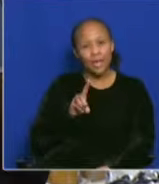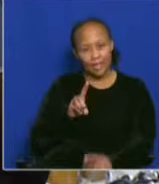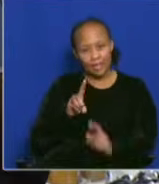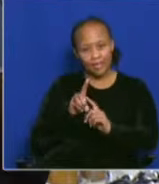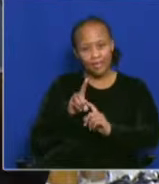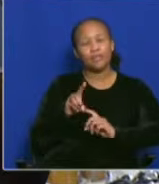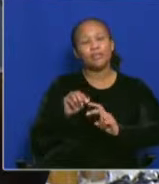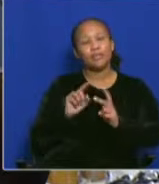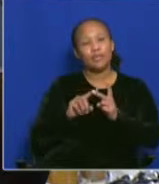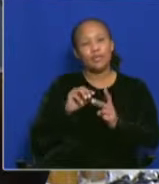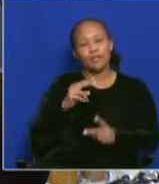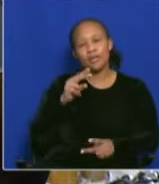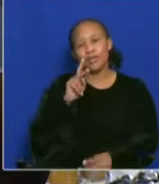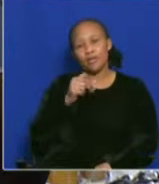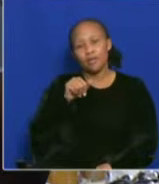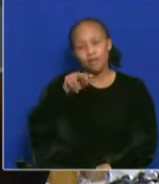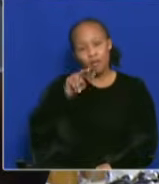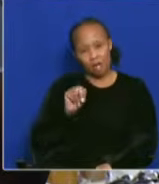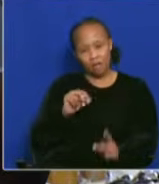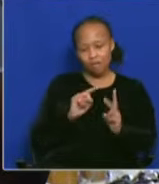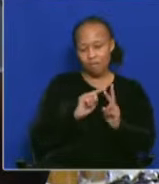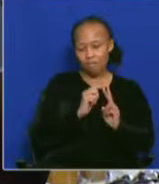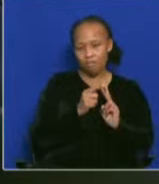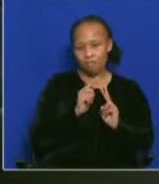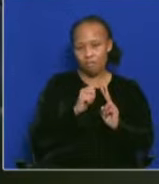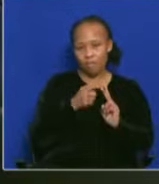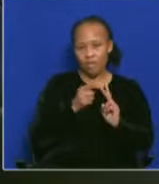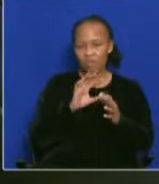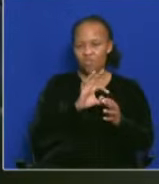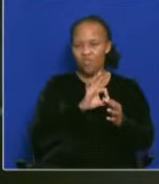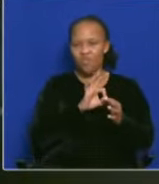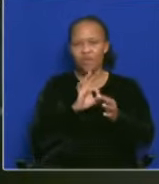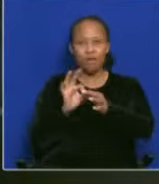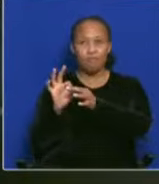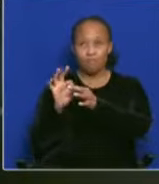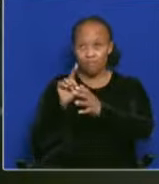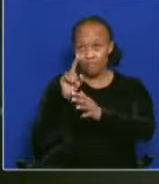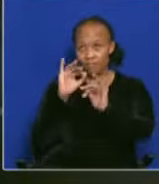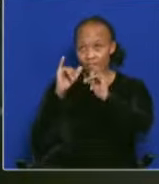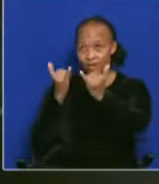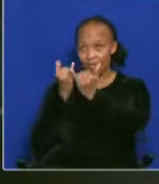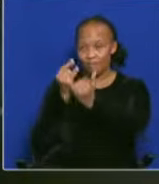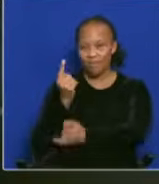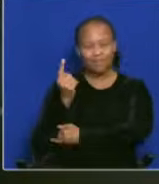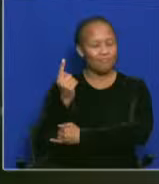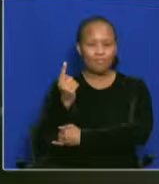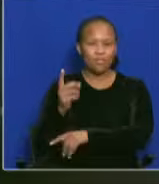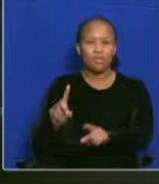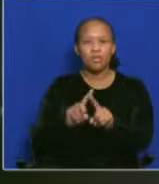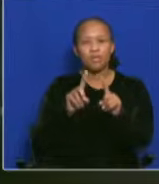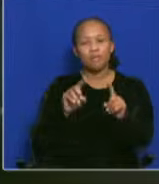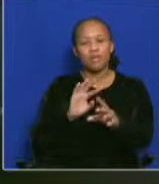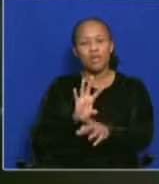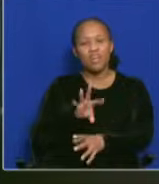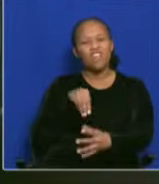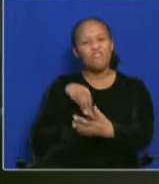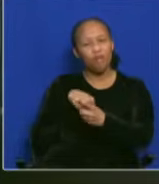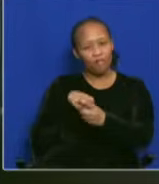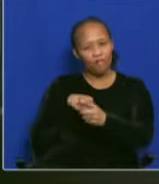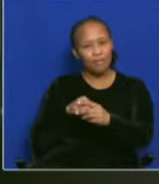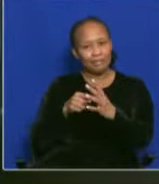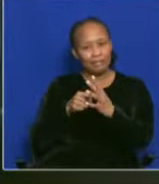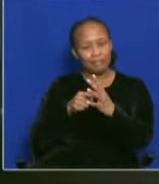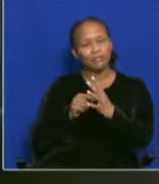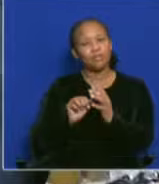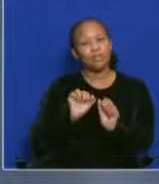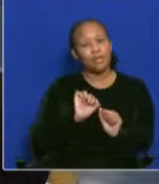not just in relation to his links with the company and his involvement in this conduct in the company, but